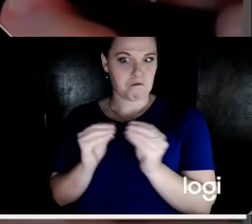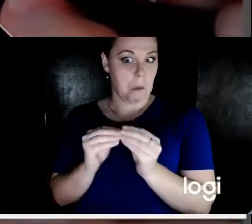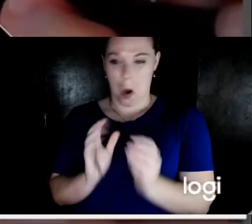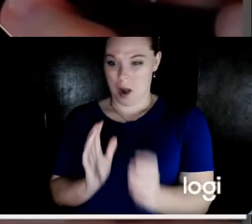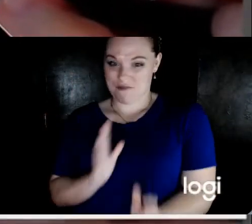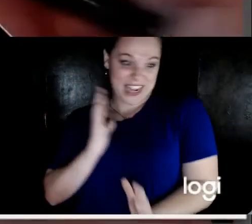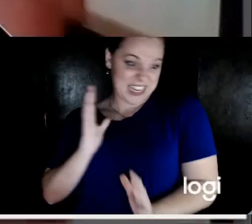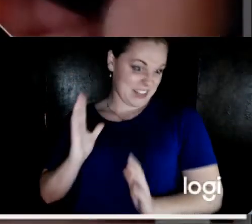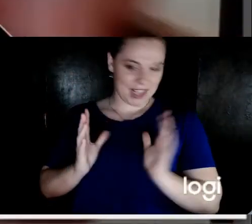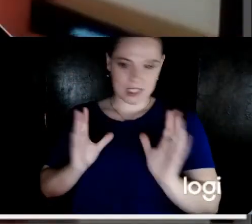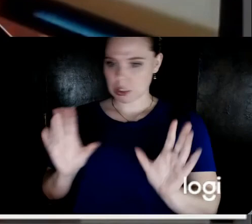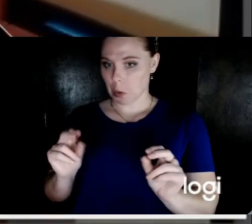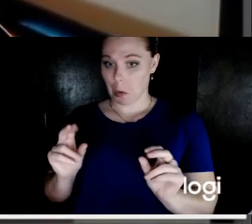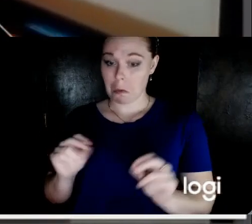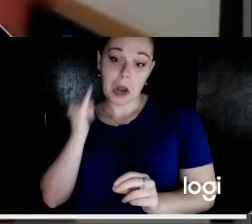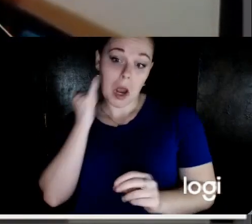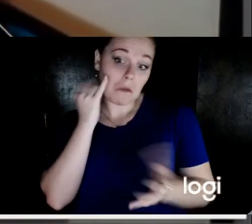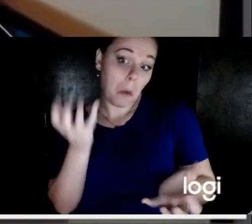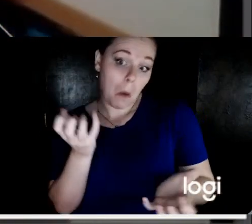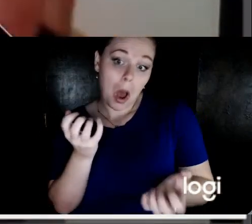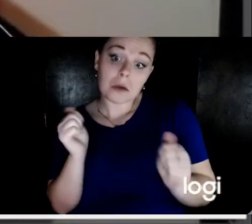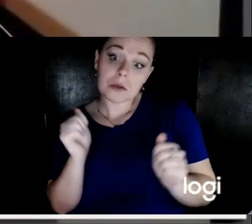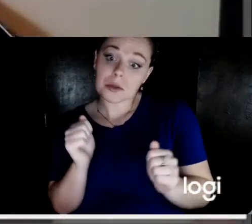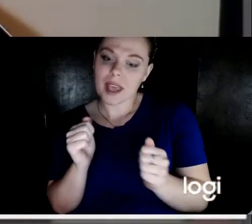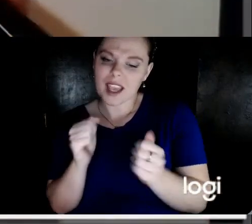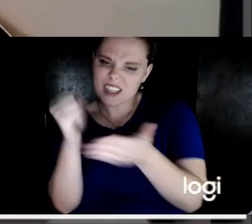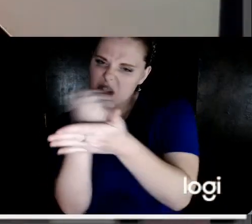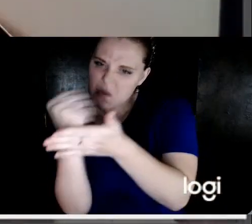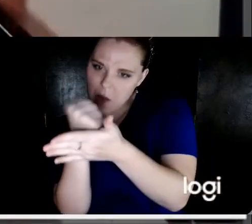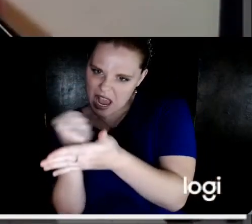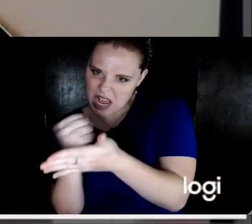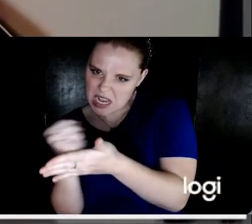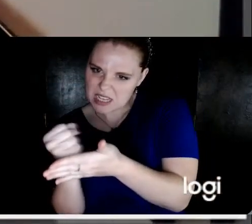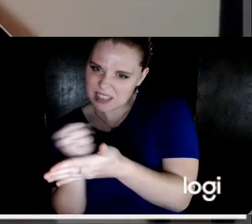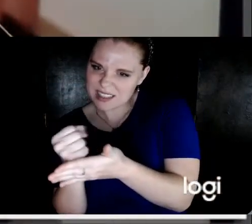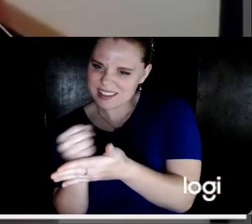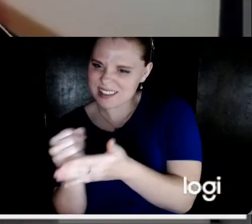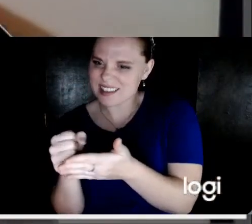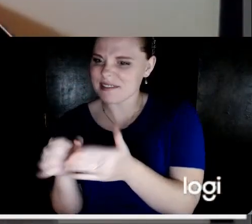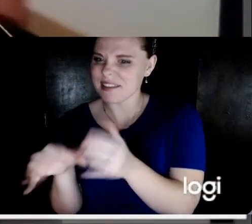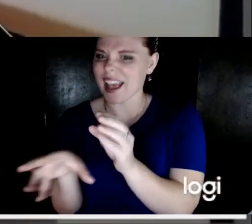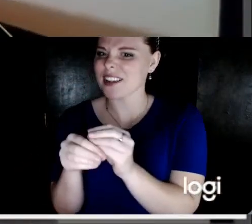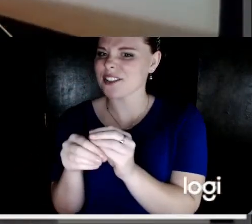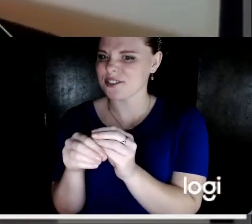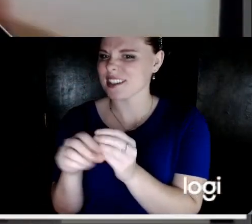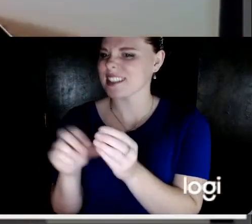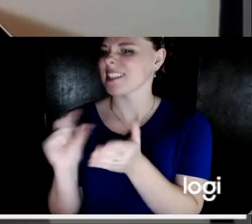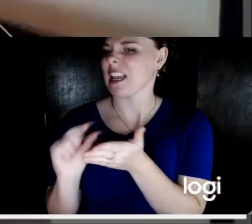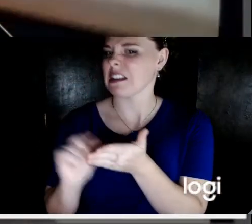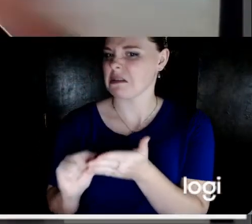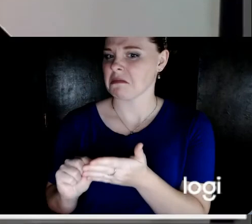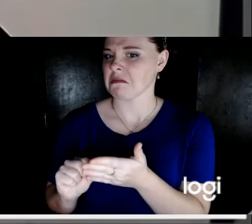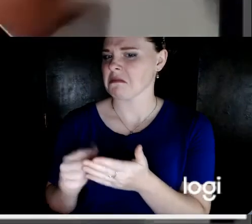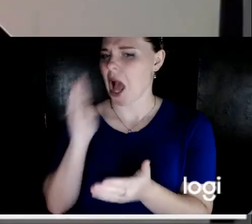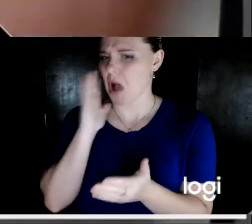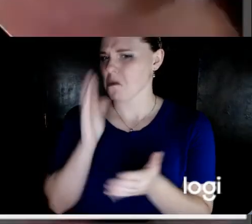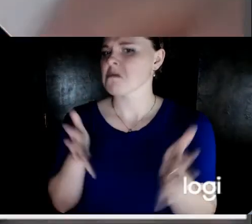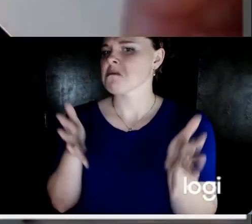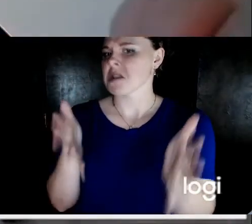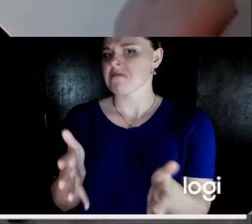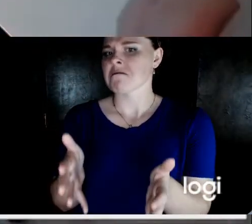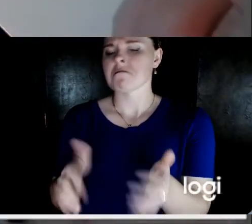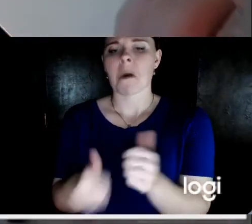fancy to it. If you want, you can come in and erase your sketchy lines. I think I might just leave the rest of